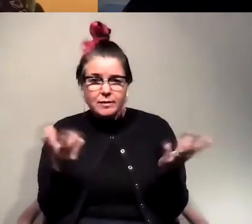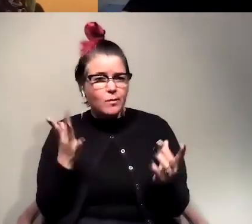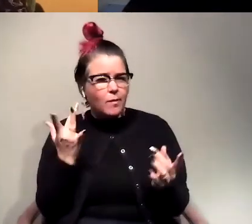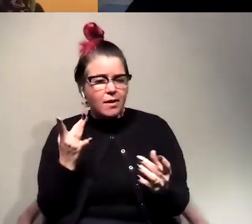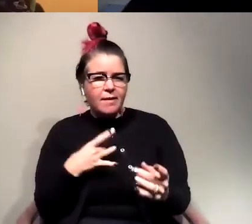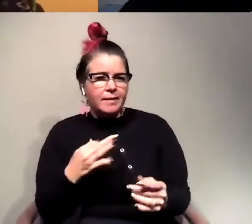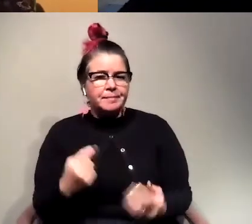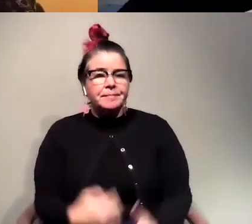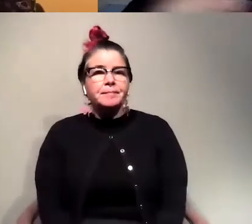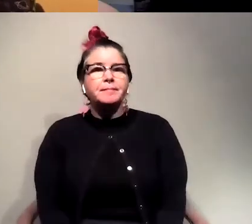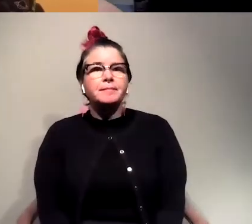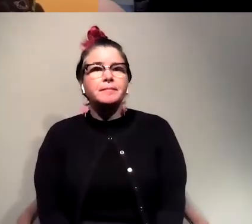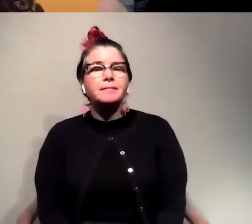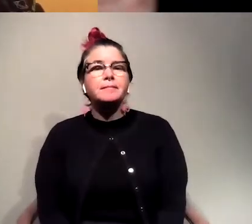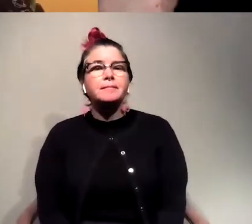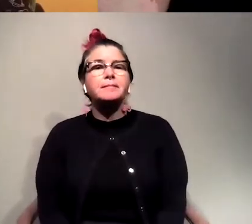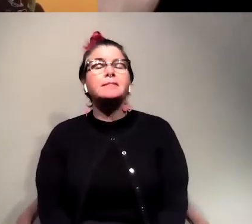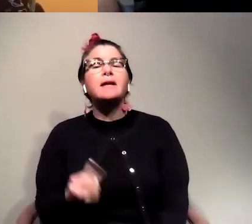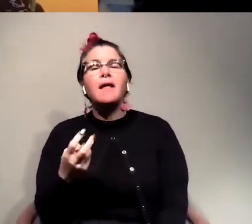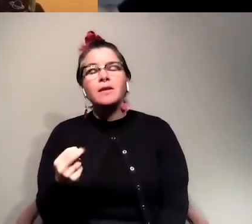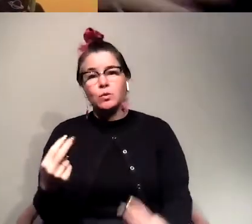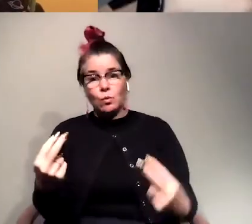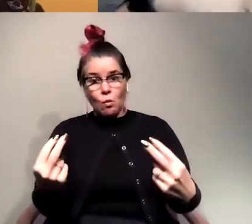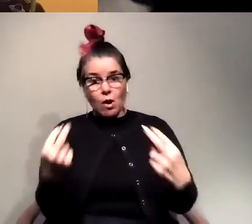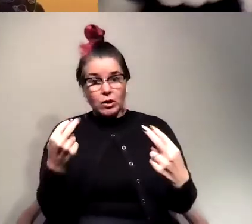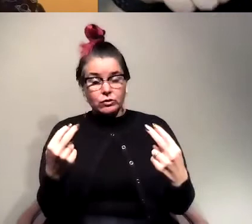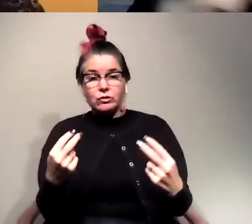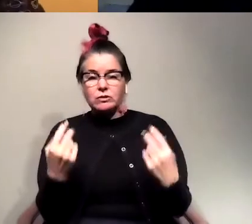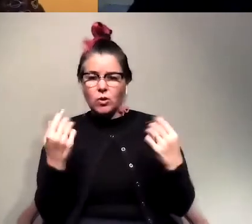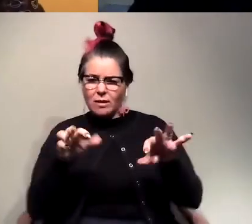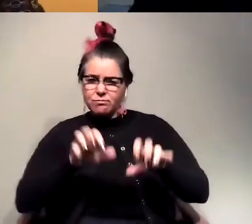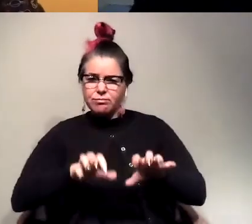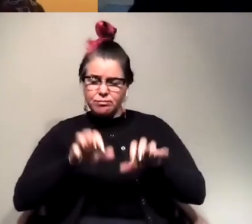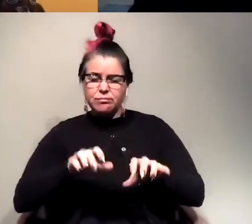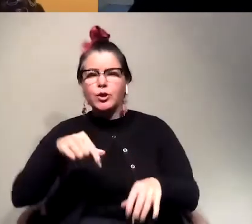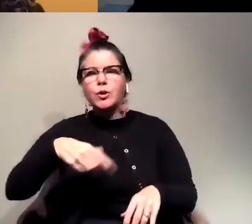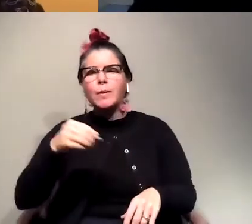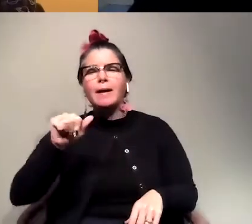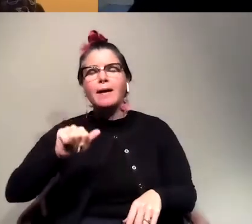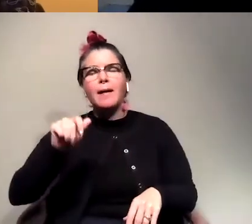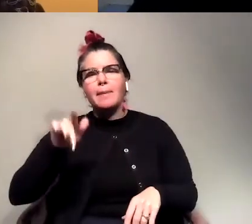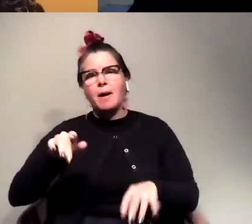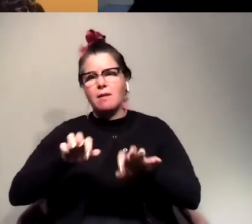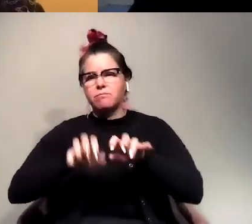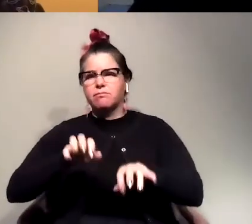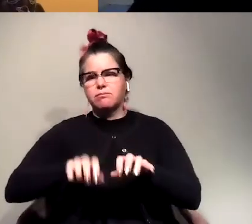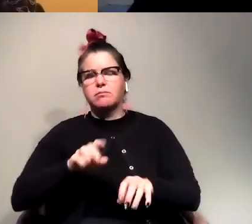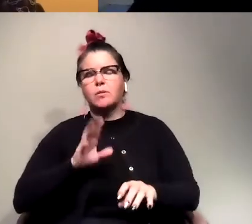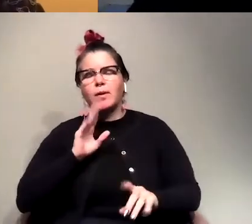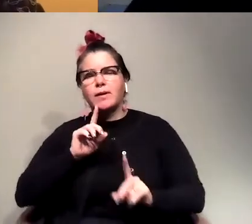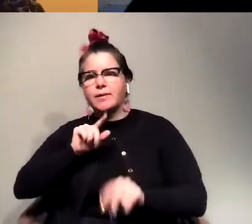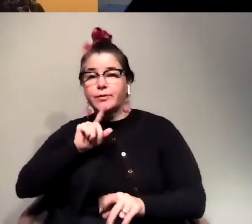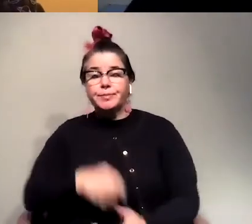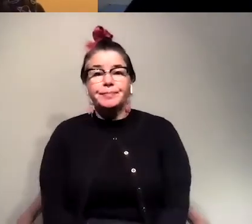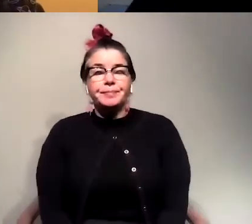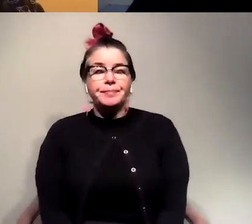it? And then Sure. Audience members, get those questions in using the Q&A function at the bottom, and then we'll get to your questions